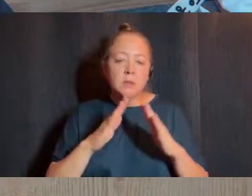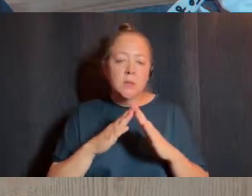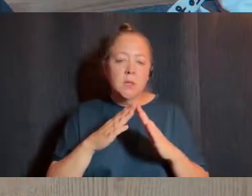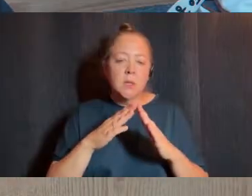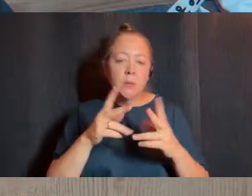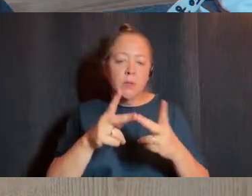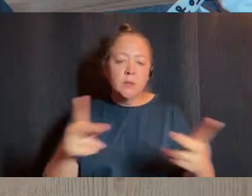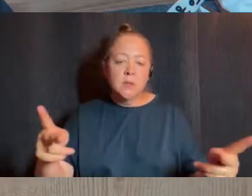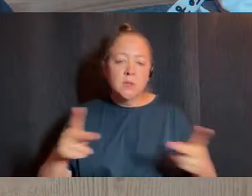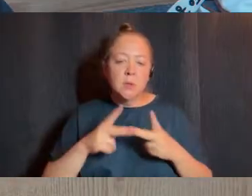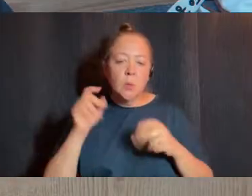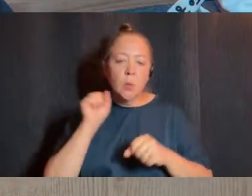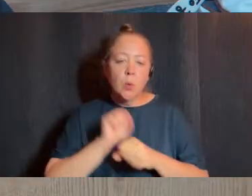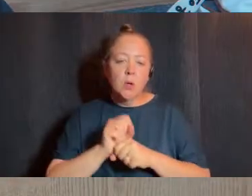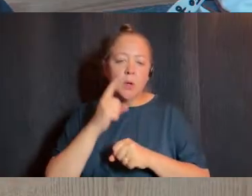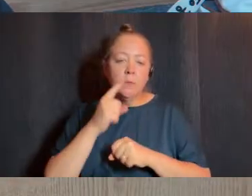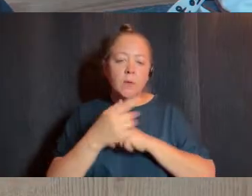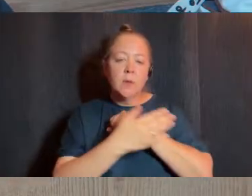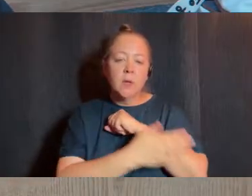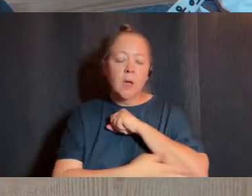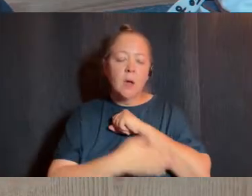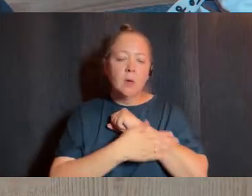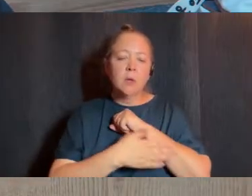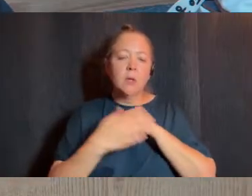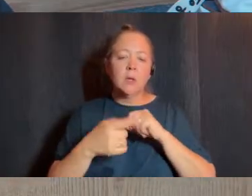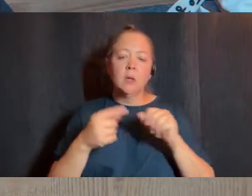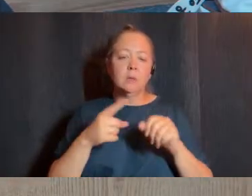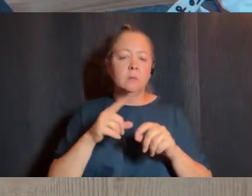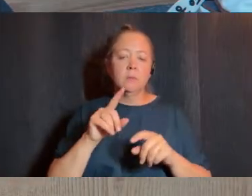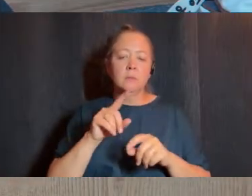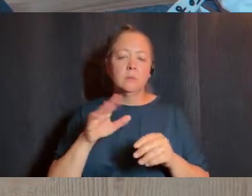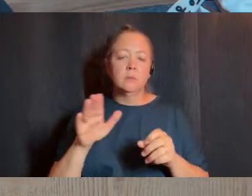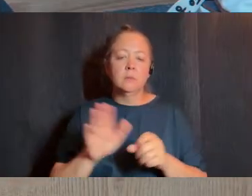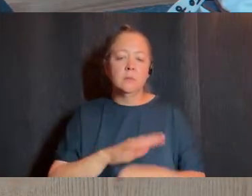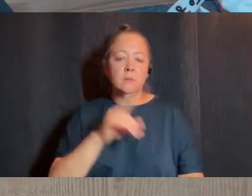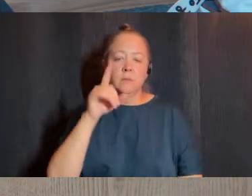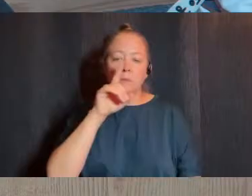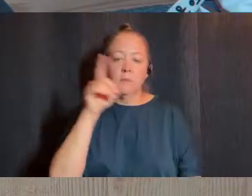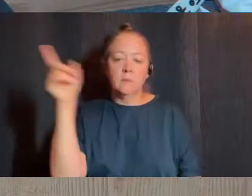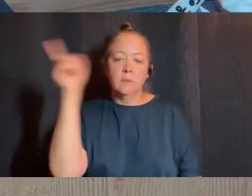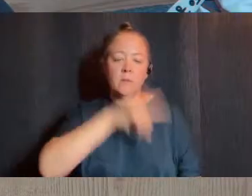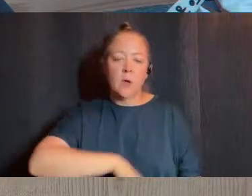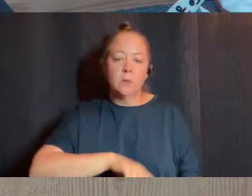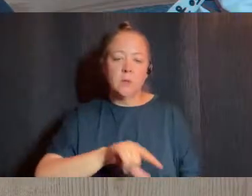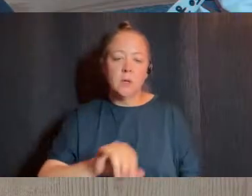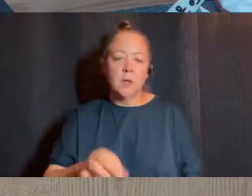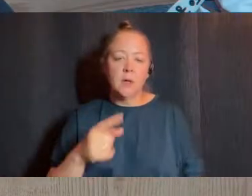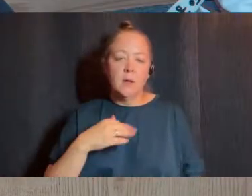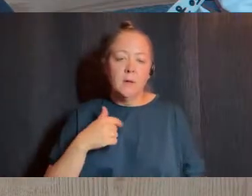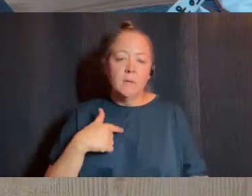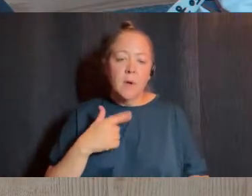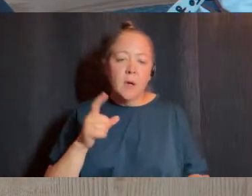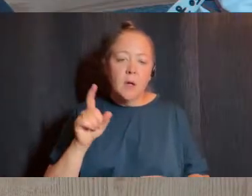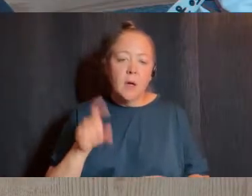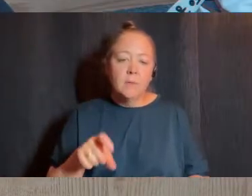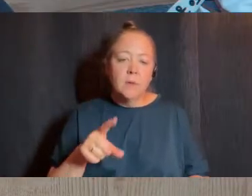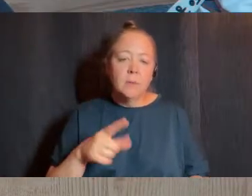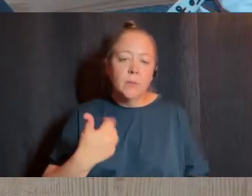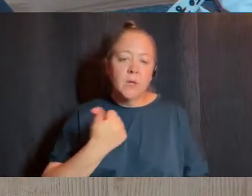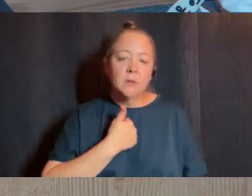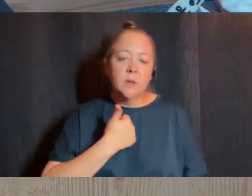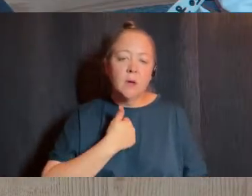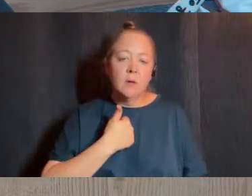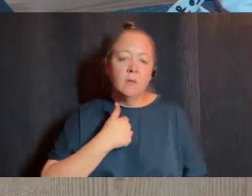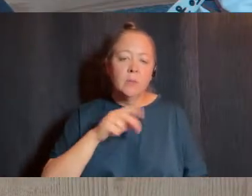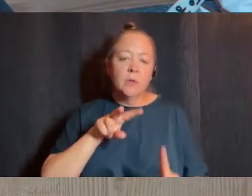Will I have to recuse myself from prospective votes? If the situation requires it, I will, because it is my ethical duty to do